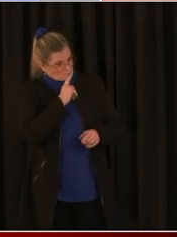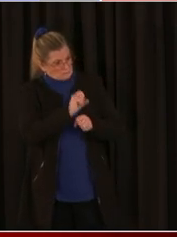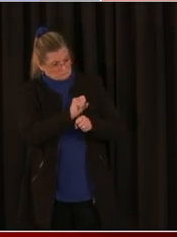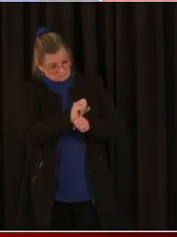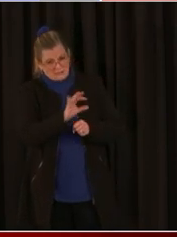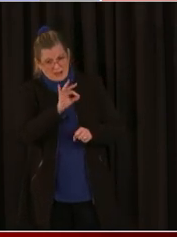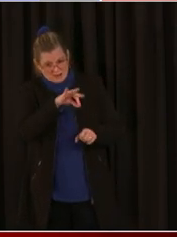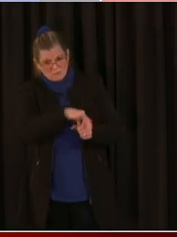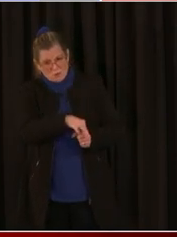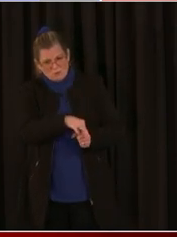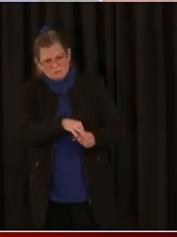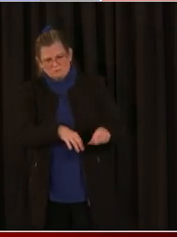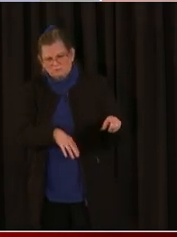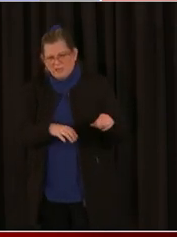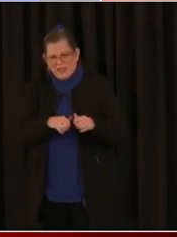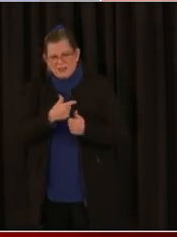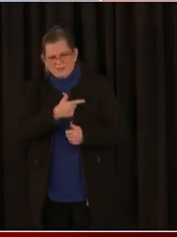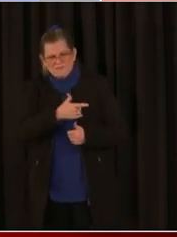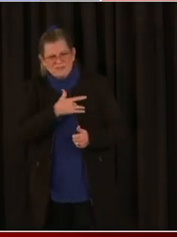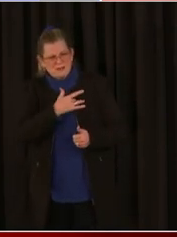bills likely being vetoed?